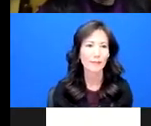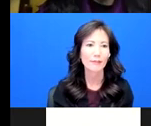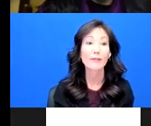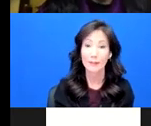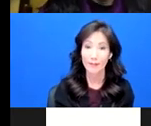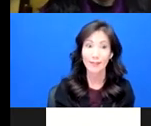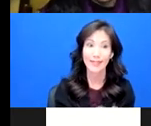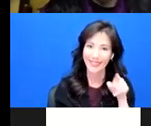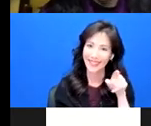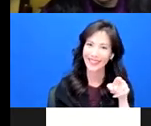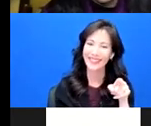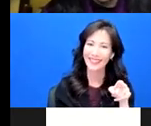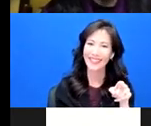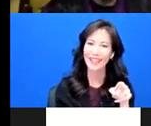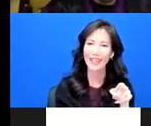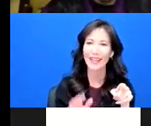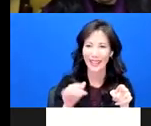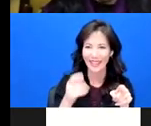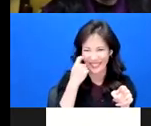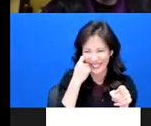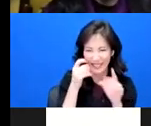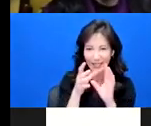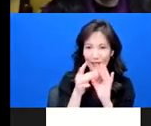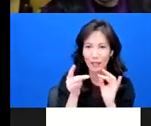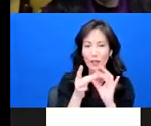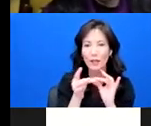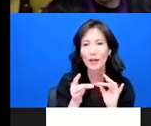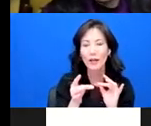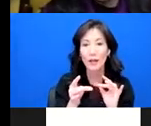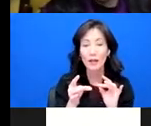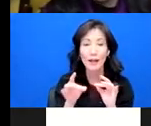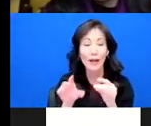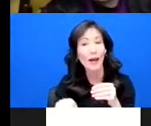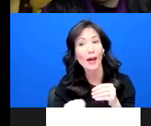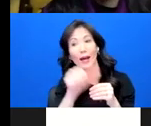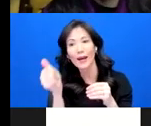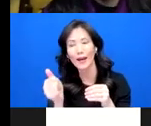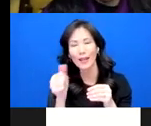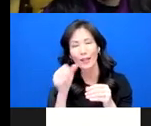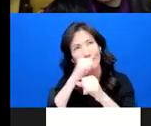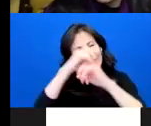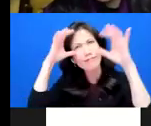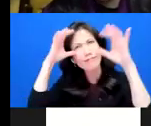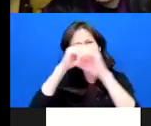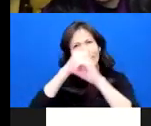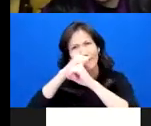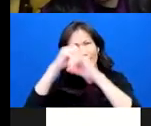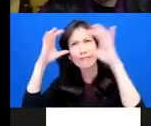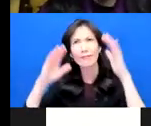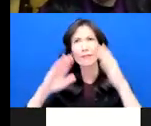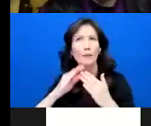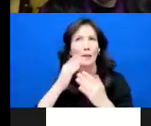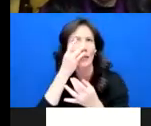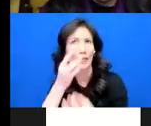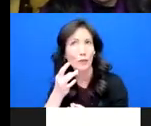So this is the slide I was alluding to when we were talking about additional ways that we can think of race as being a community